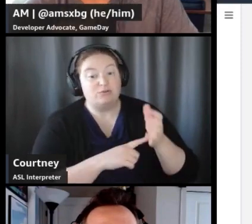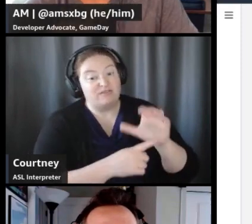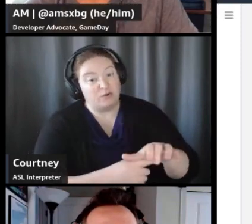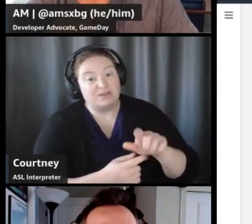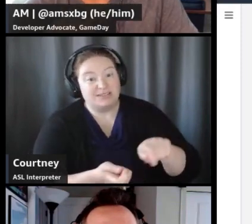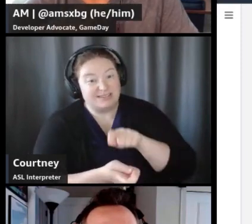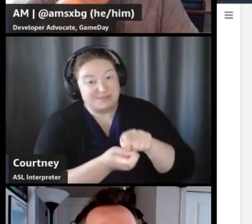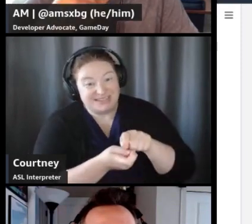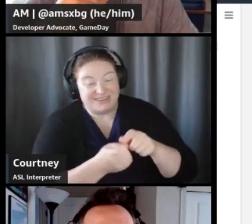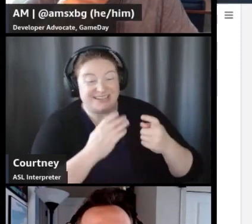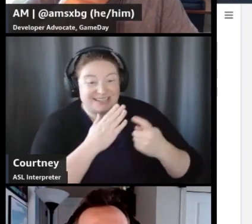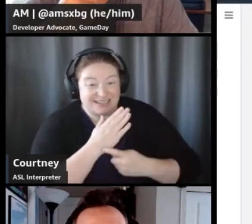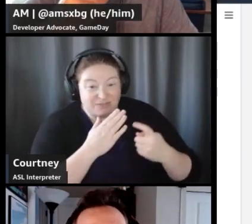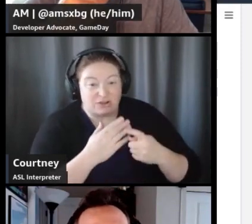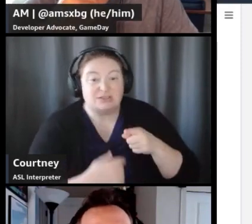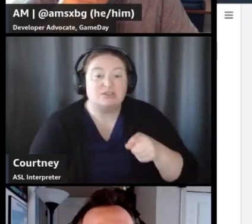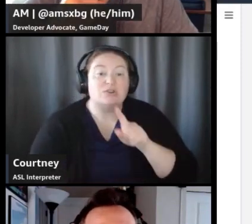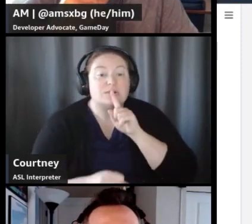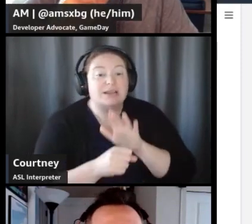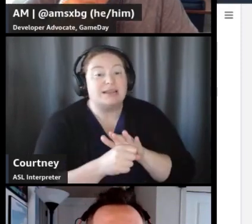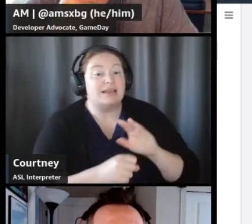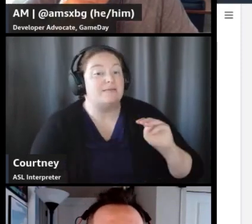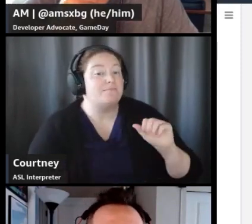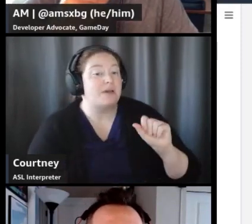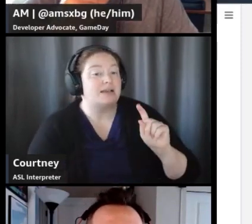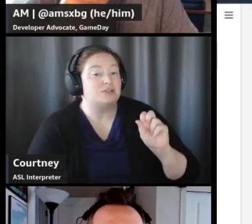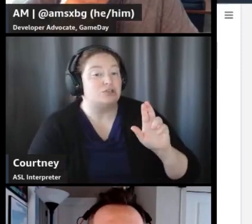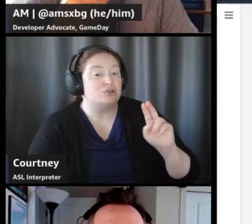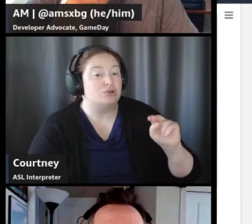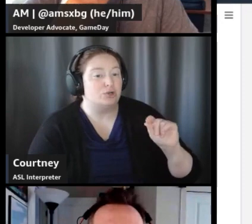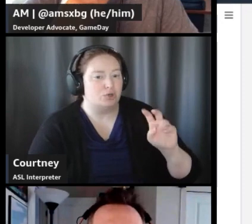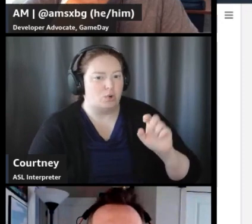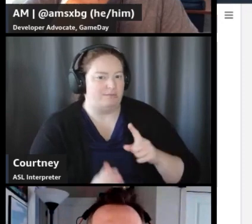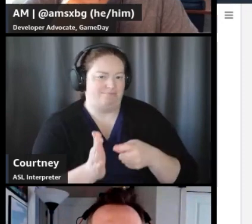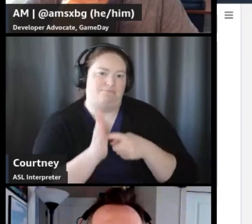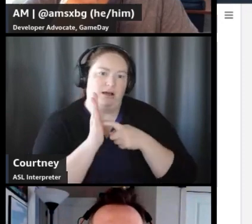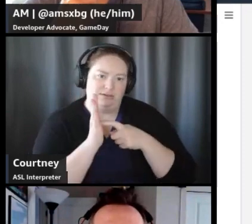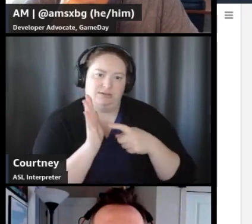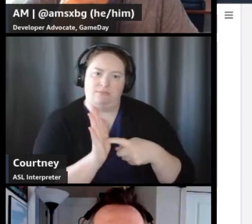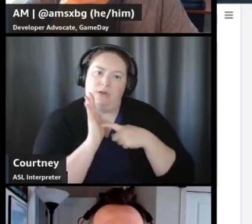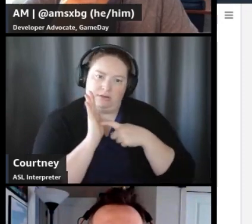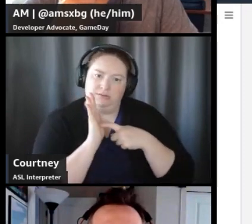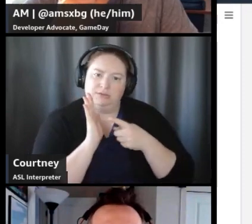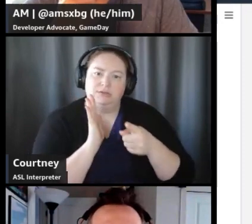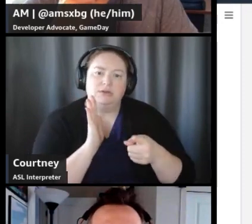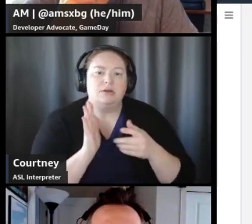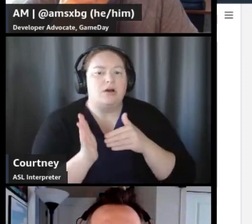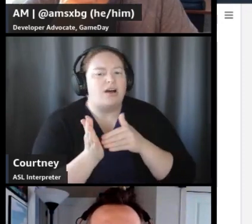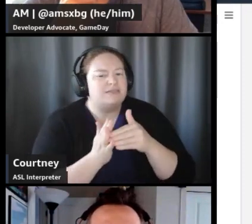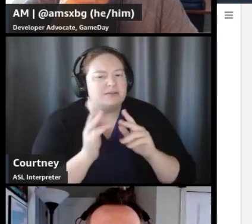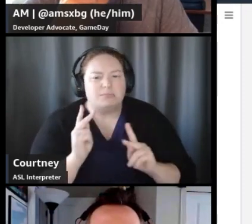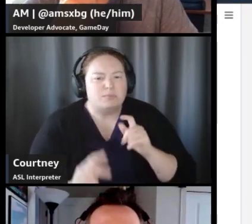example, dedicated master nodes is a must. When choosing multi-AZ with standby, a lot of times people do not realize what important